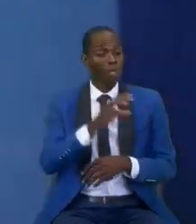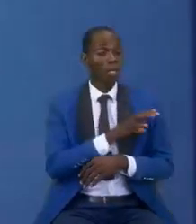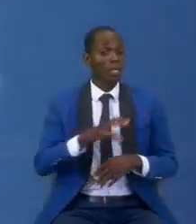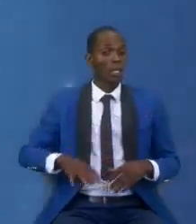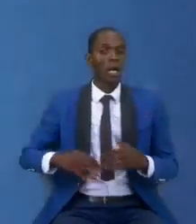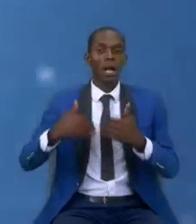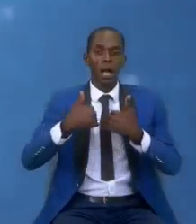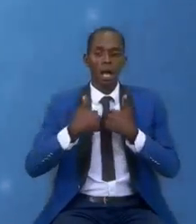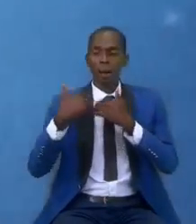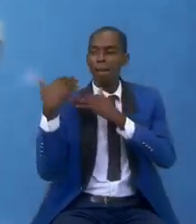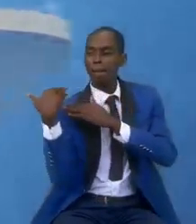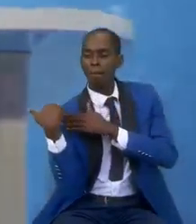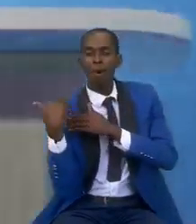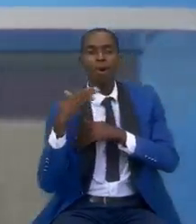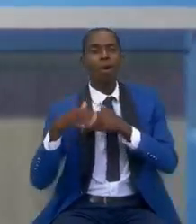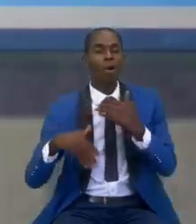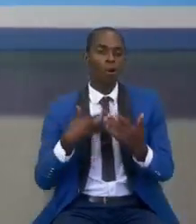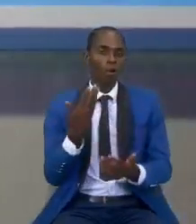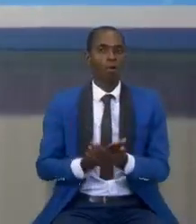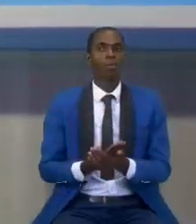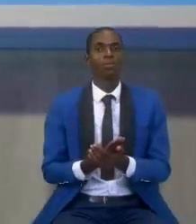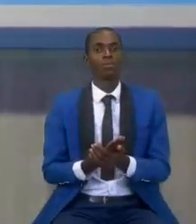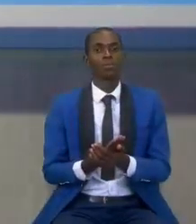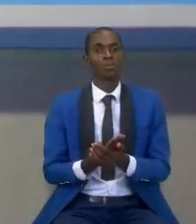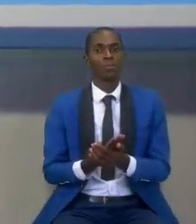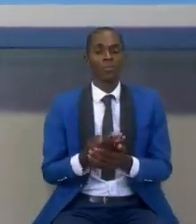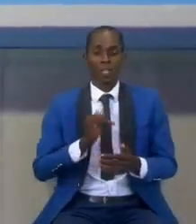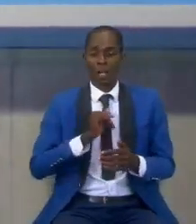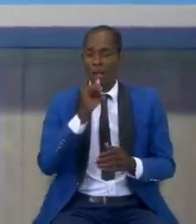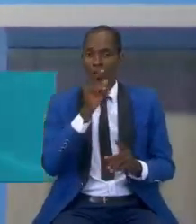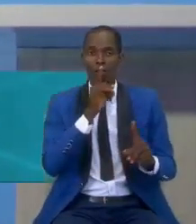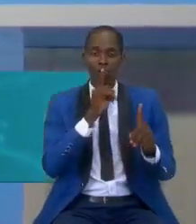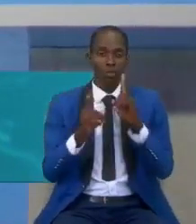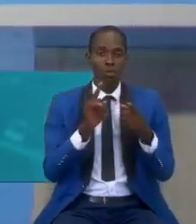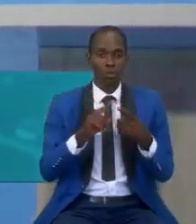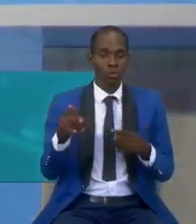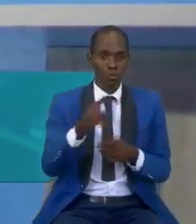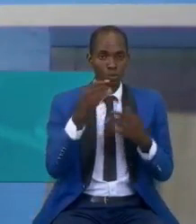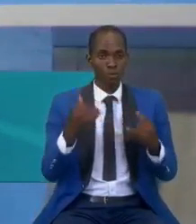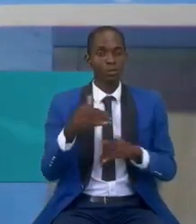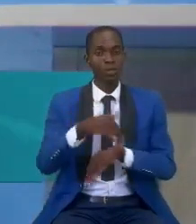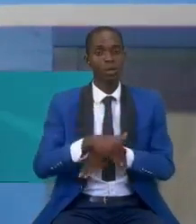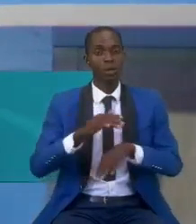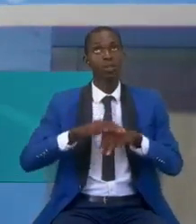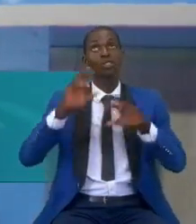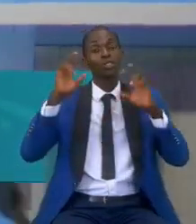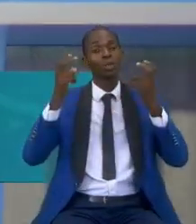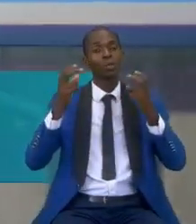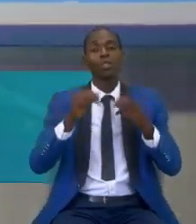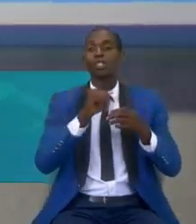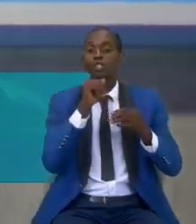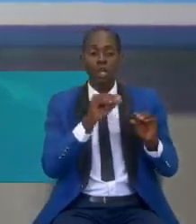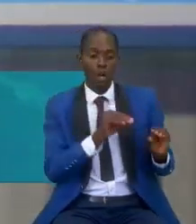you tonight on unshakable assurance of wonders in God's